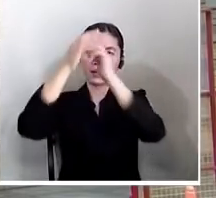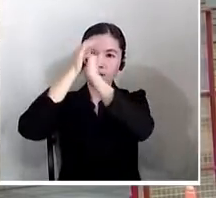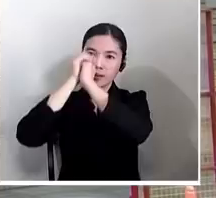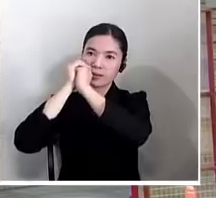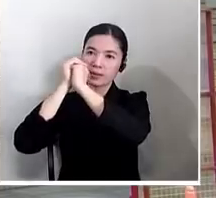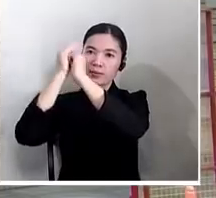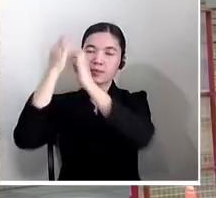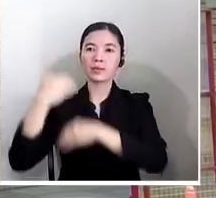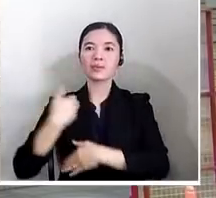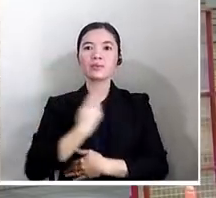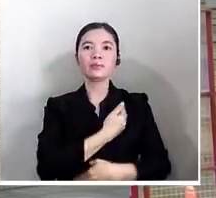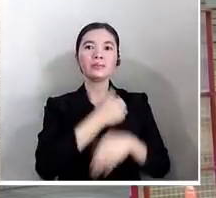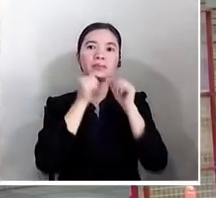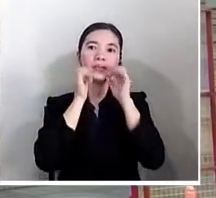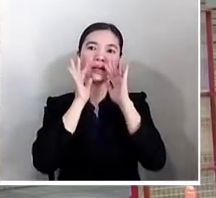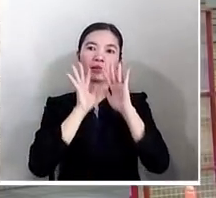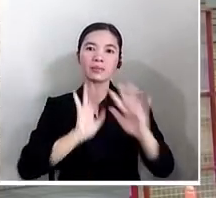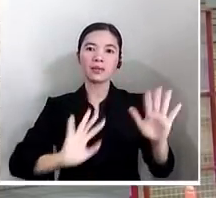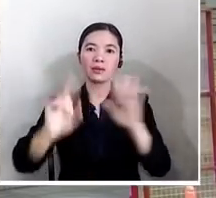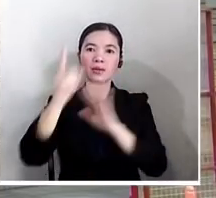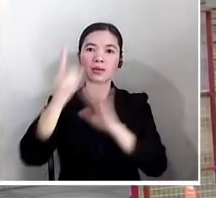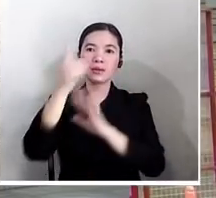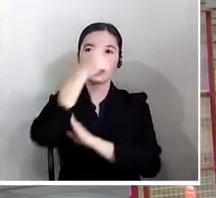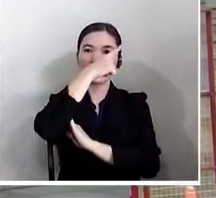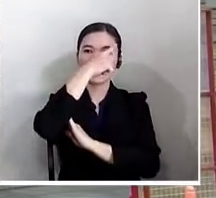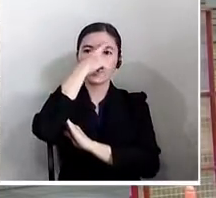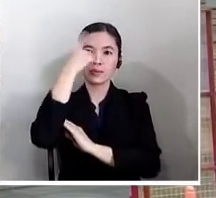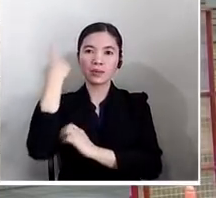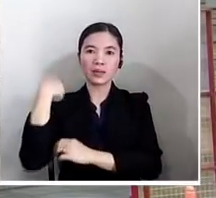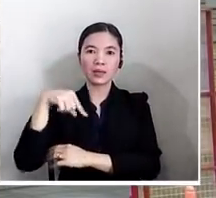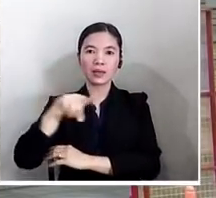worship, we will be blessed because we